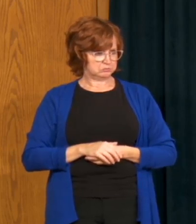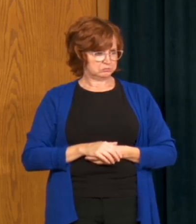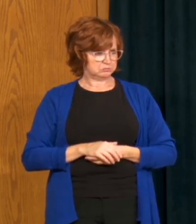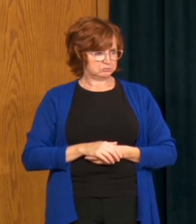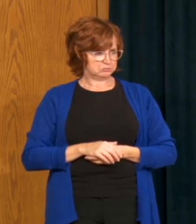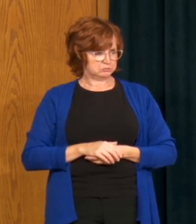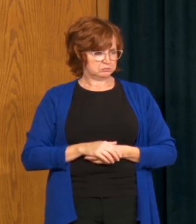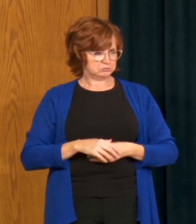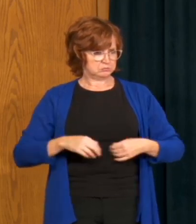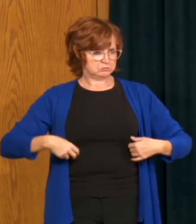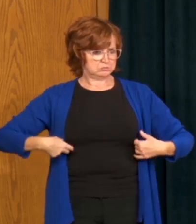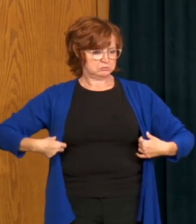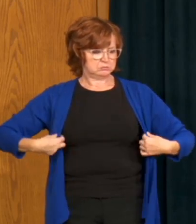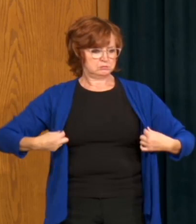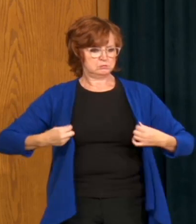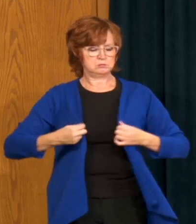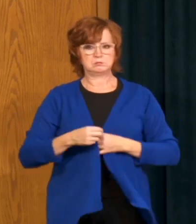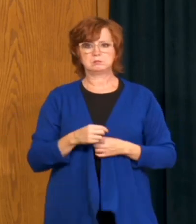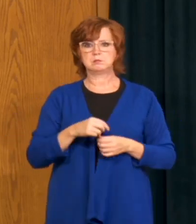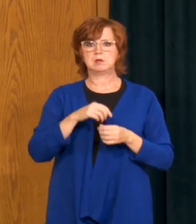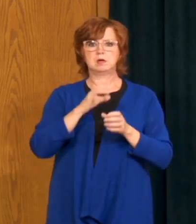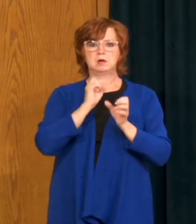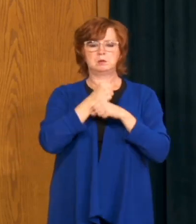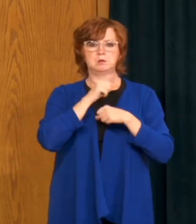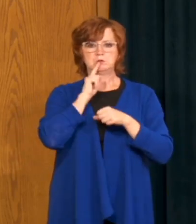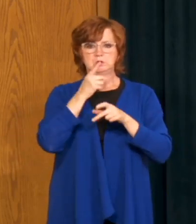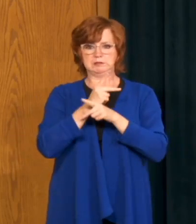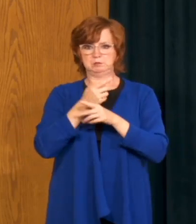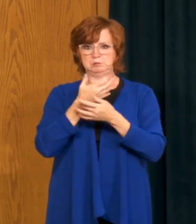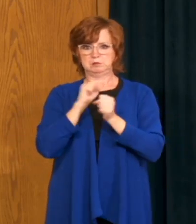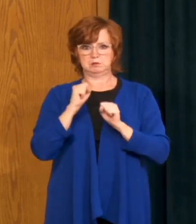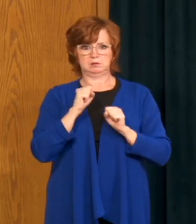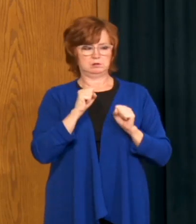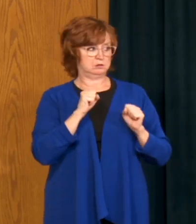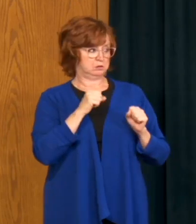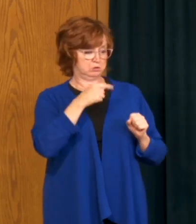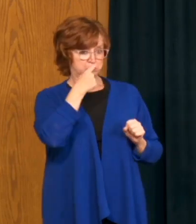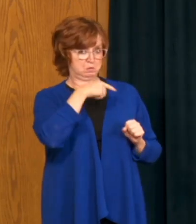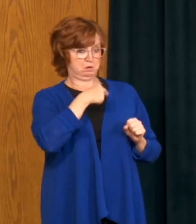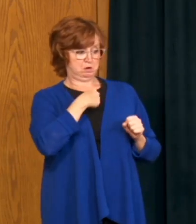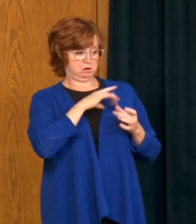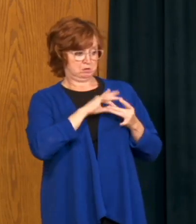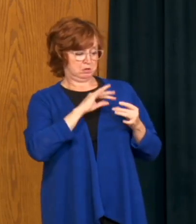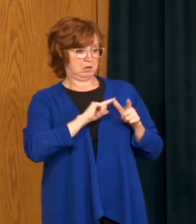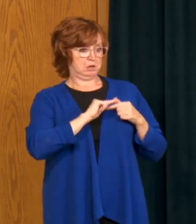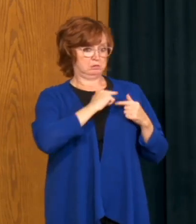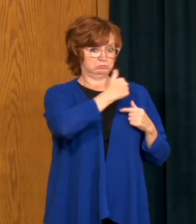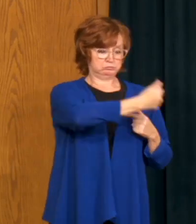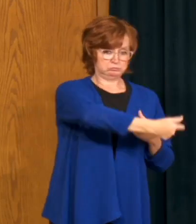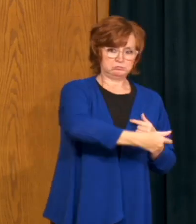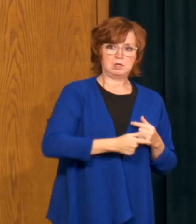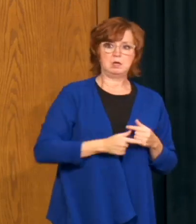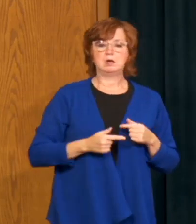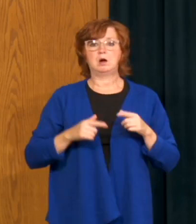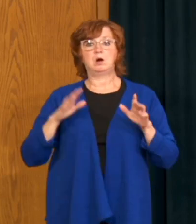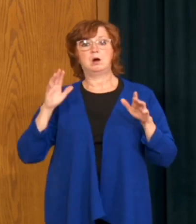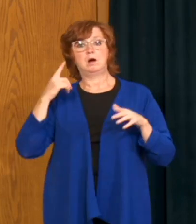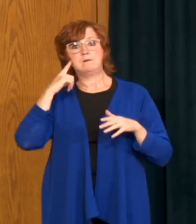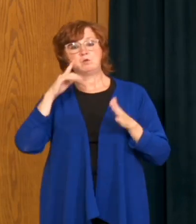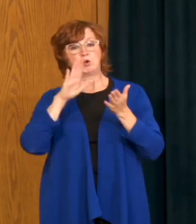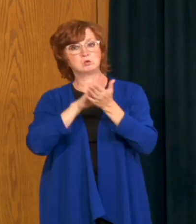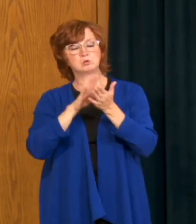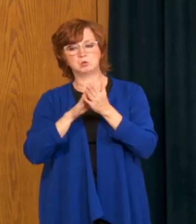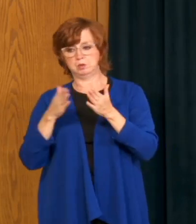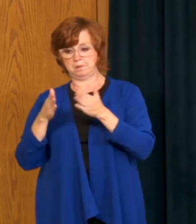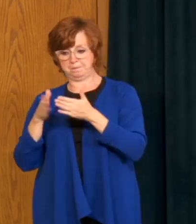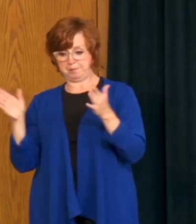To ensure the kids are kept safe during the school year. Yeah, I would maybe at a high level go through what's occurred there thus far. Is our public